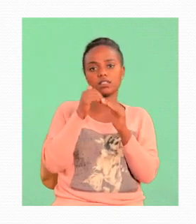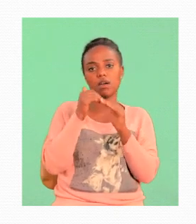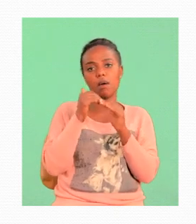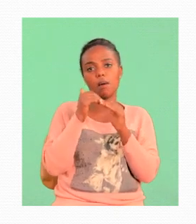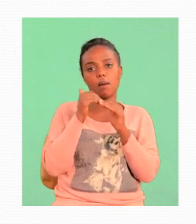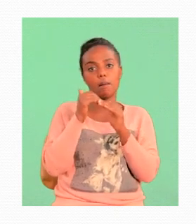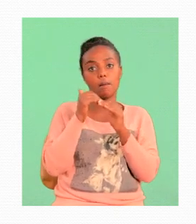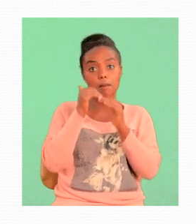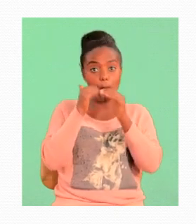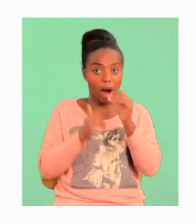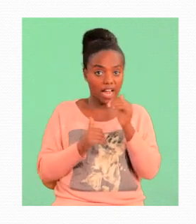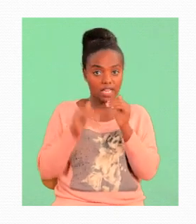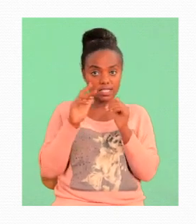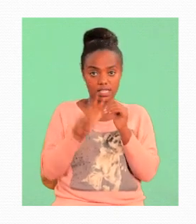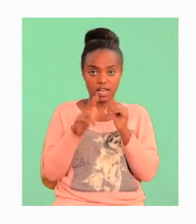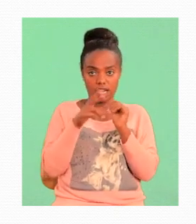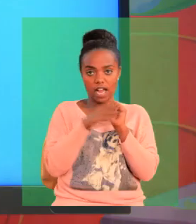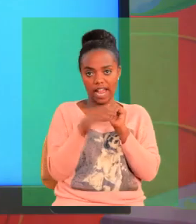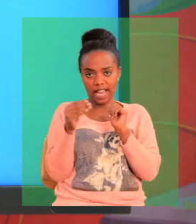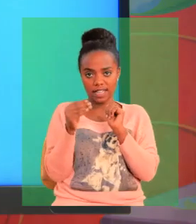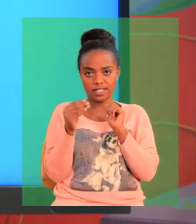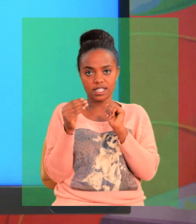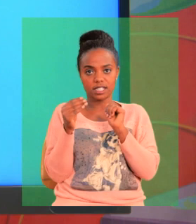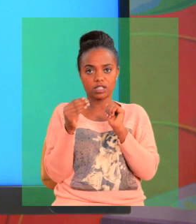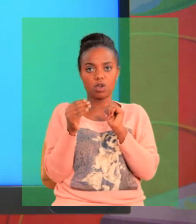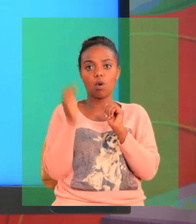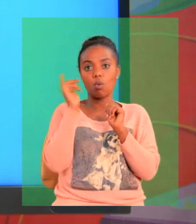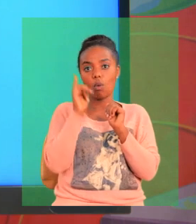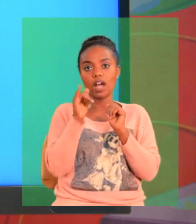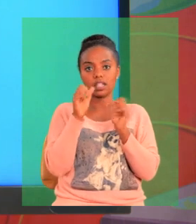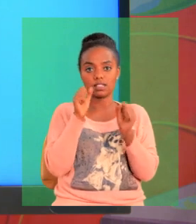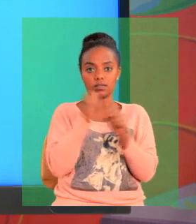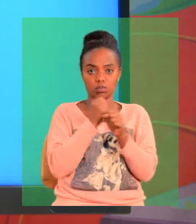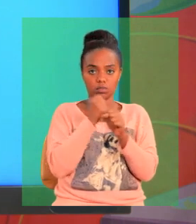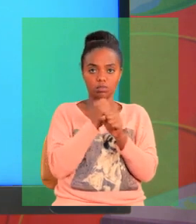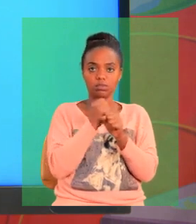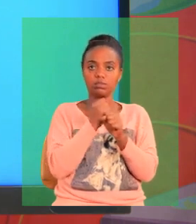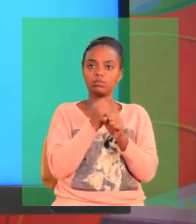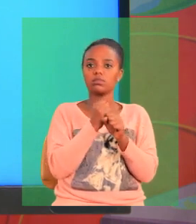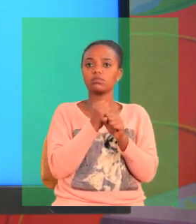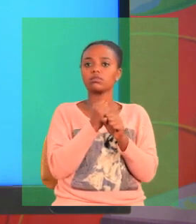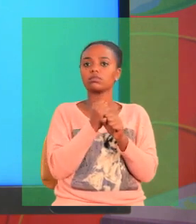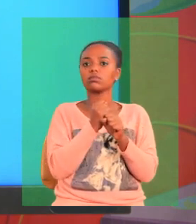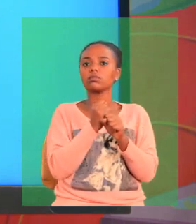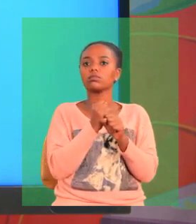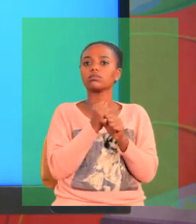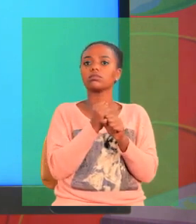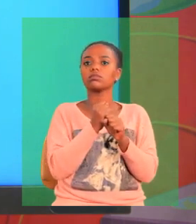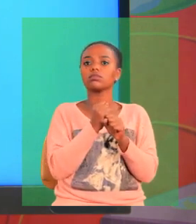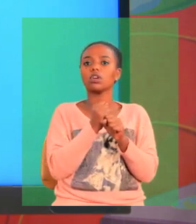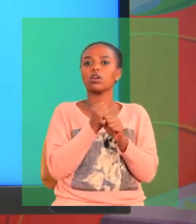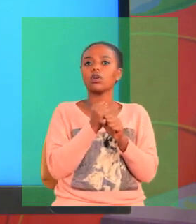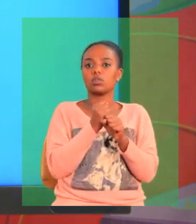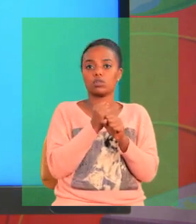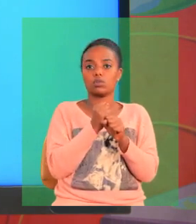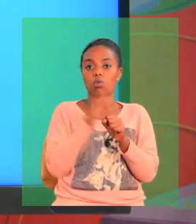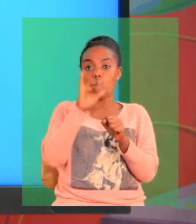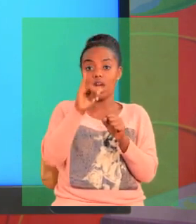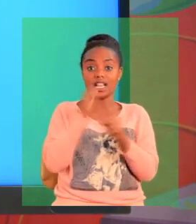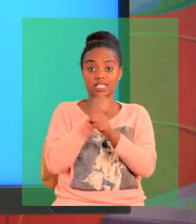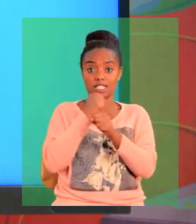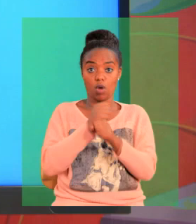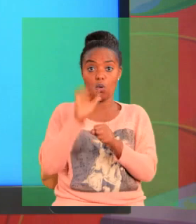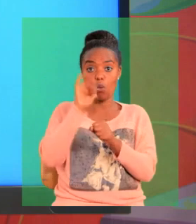3. And solve for y to here. So when you solve for y, you will have this